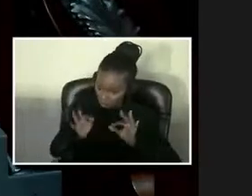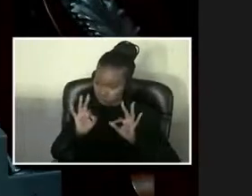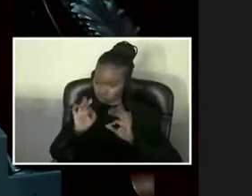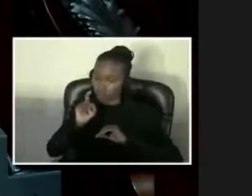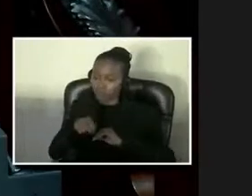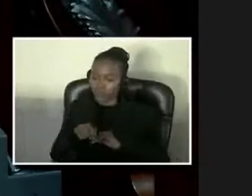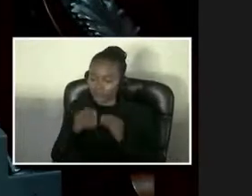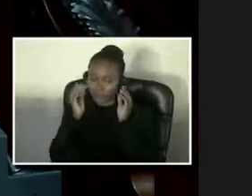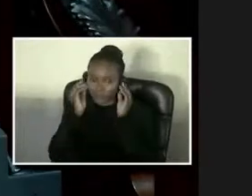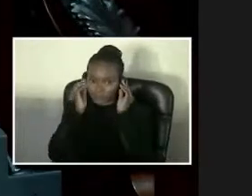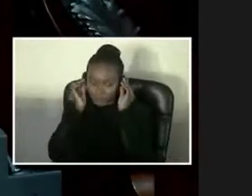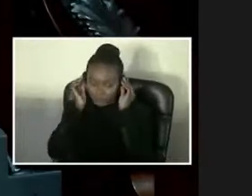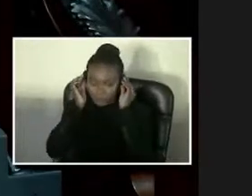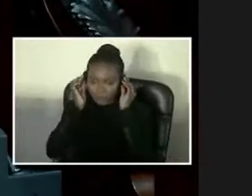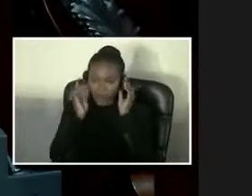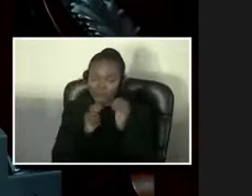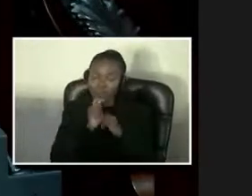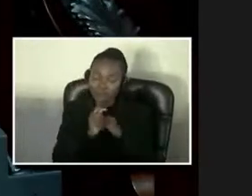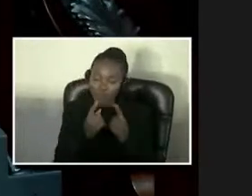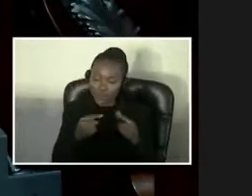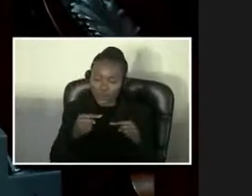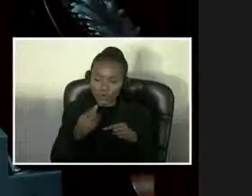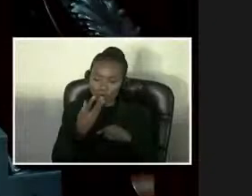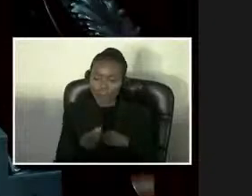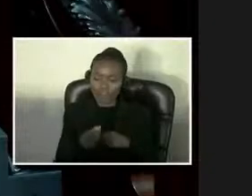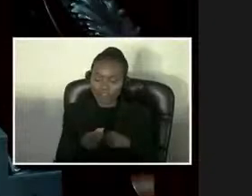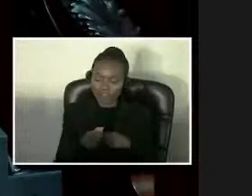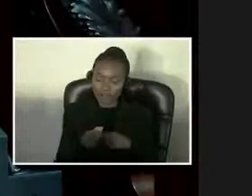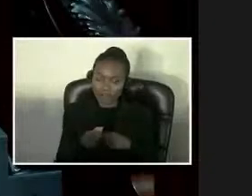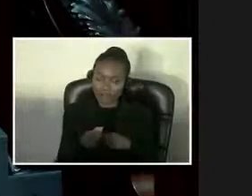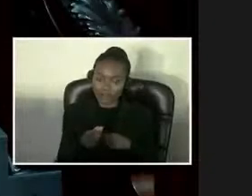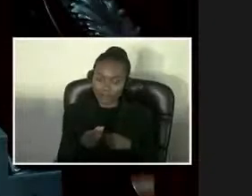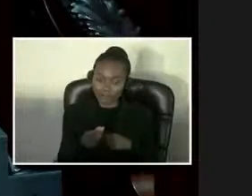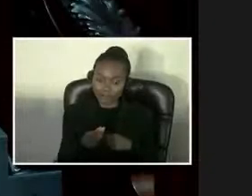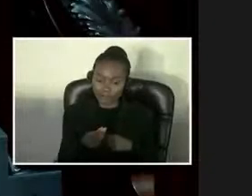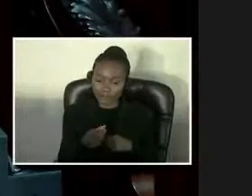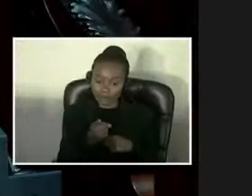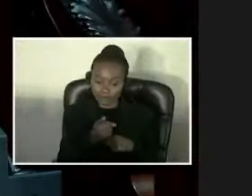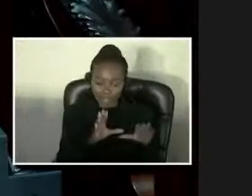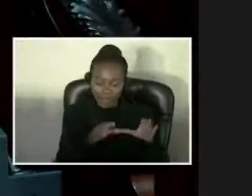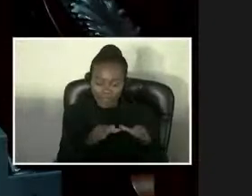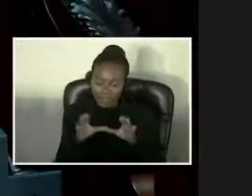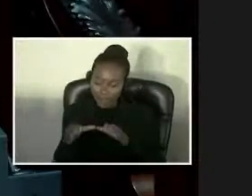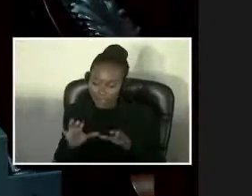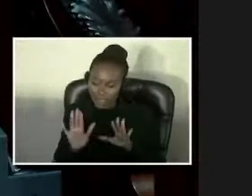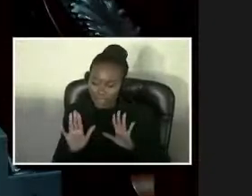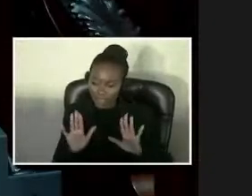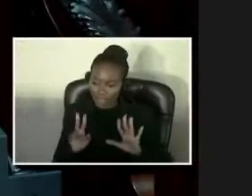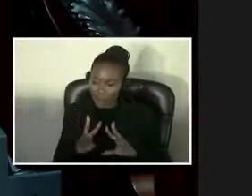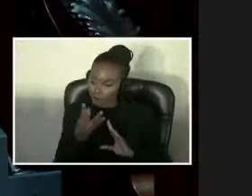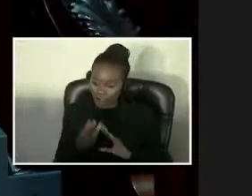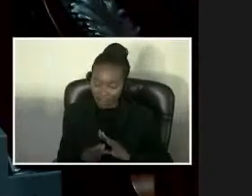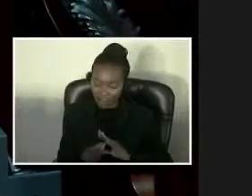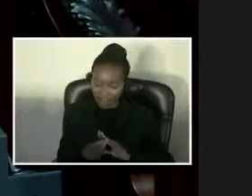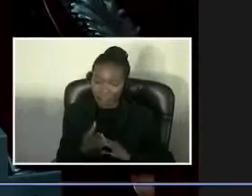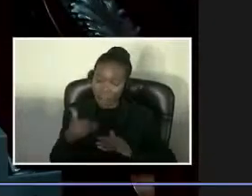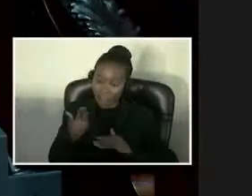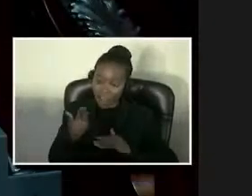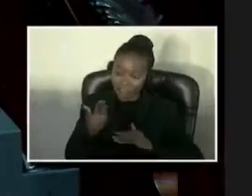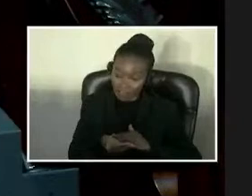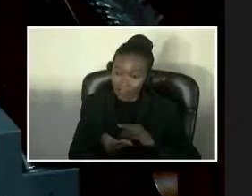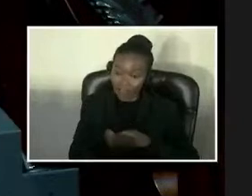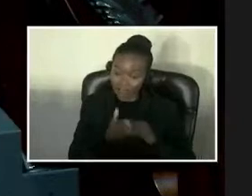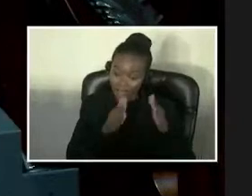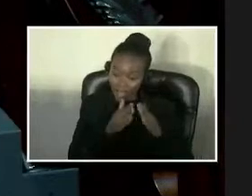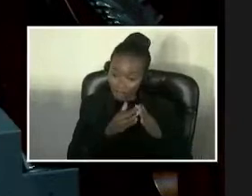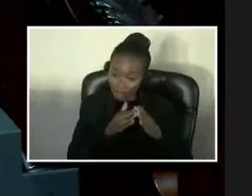clarify that we no longer have the exempted and non-exempted kachakuri anymore after we raised the meta in in in the in